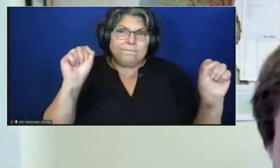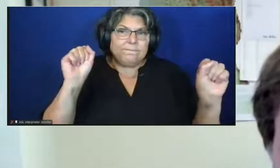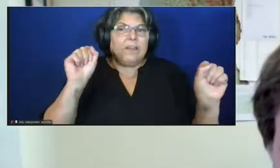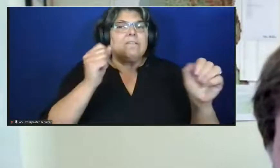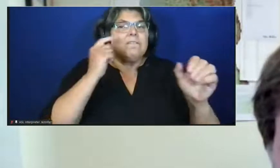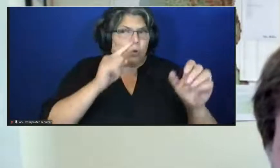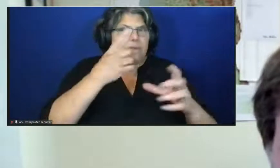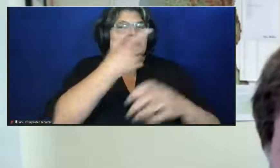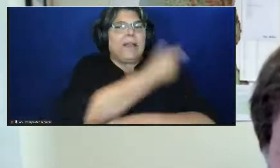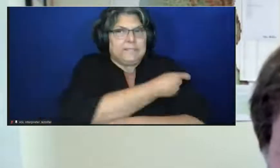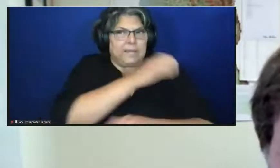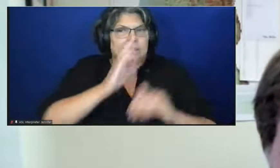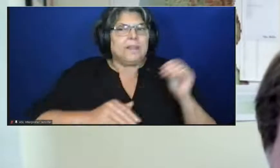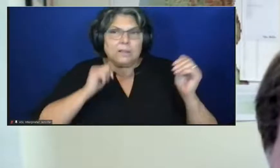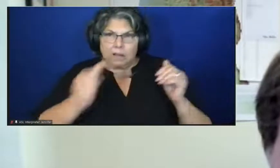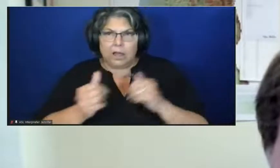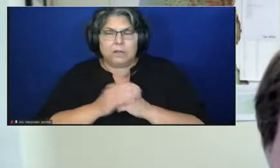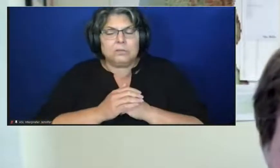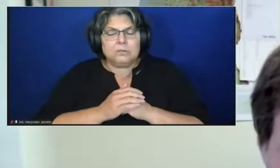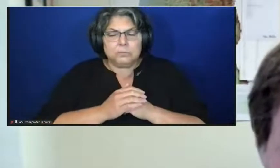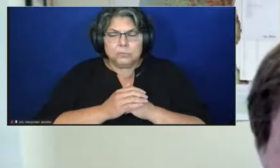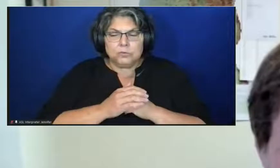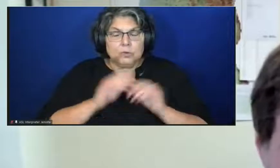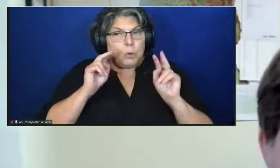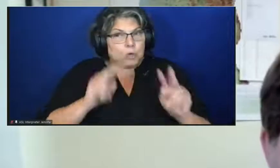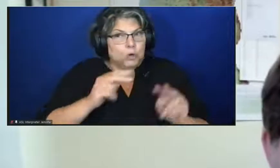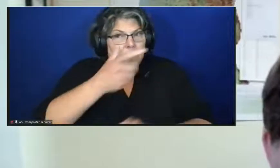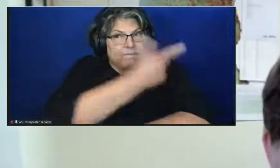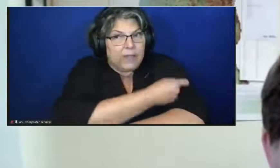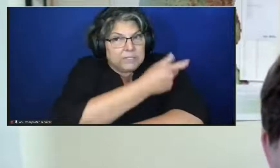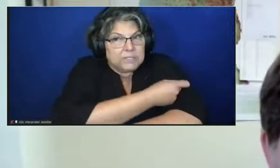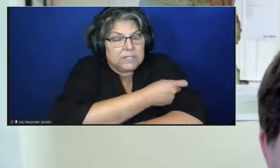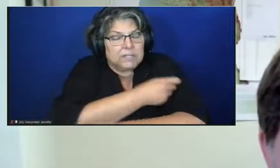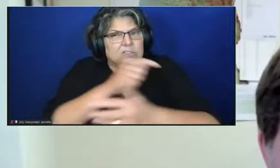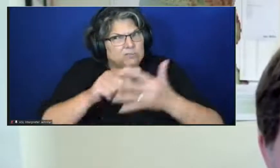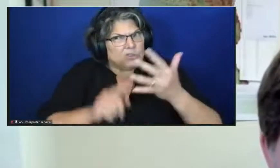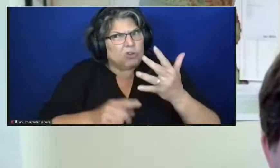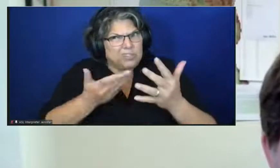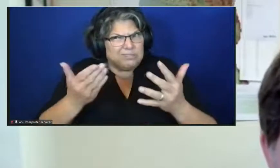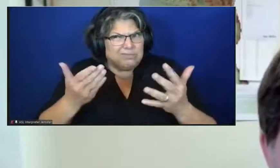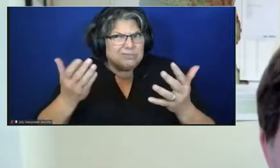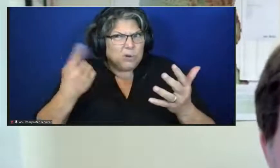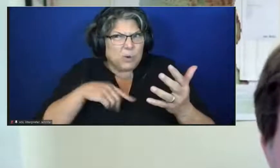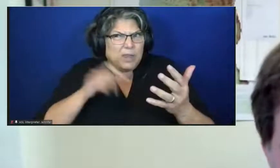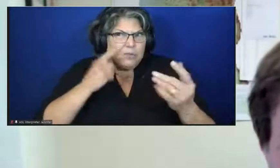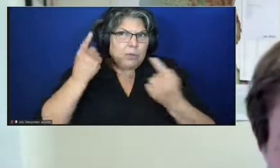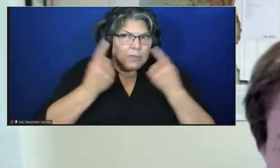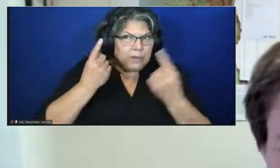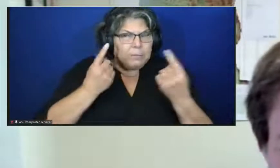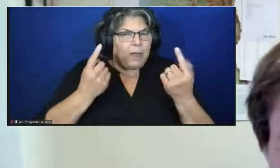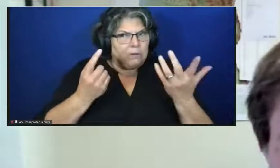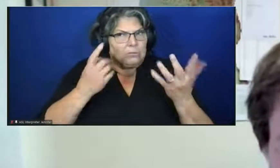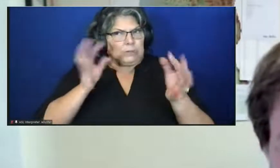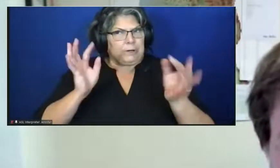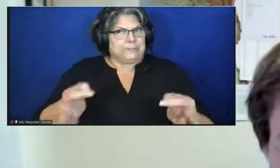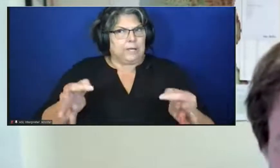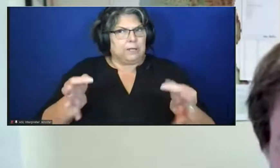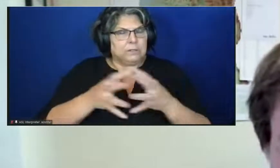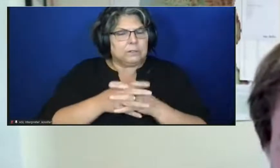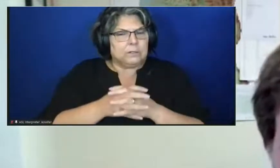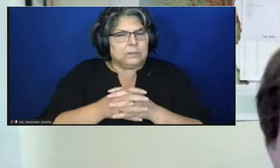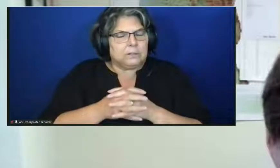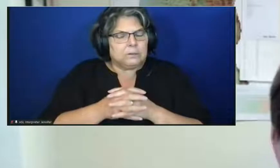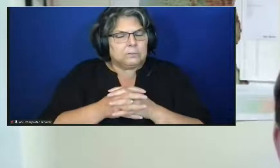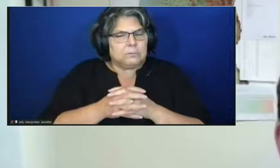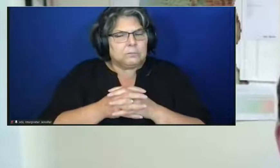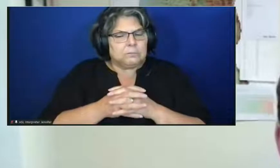original, when they look at these vaccines, those are the considerations that are made. So